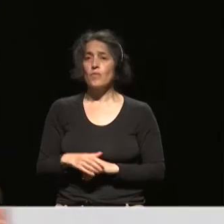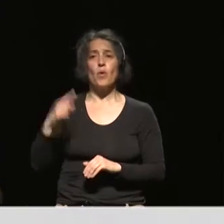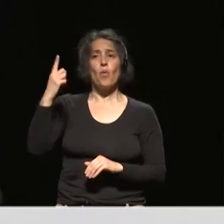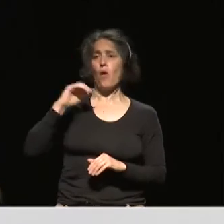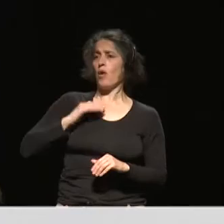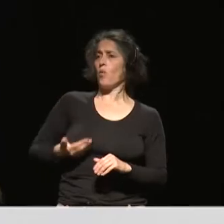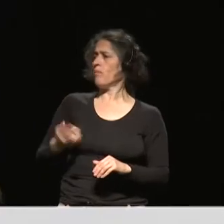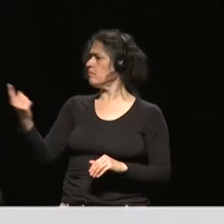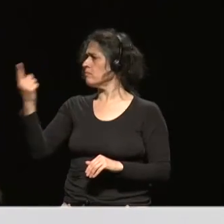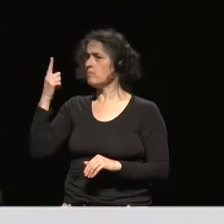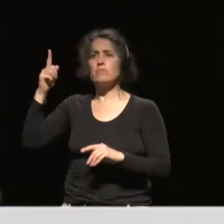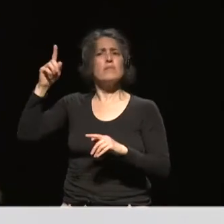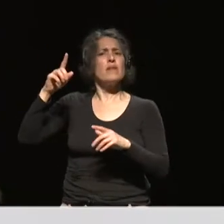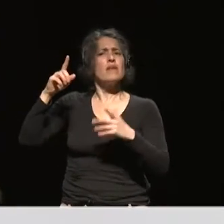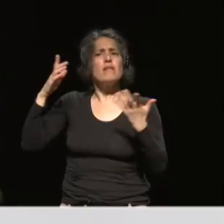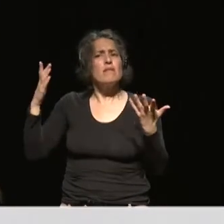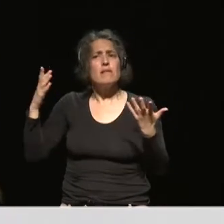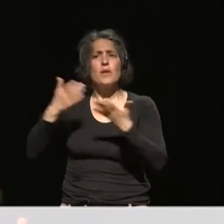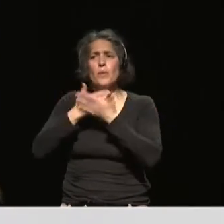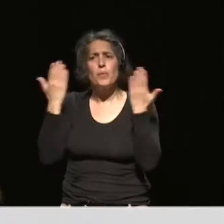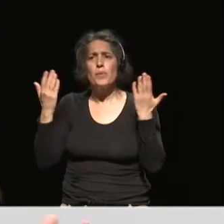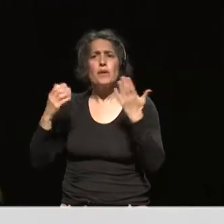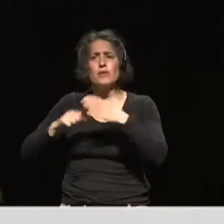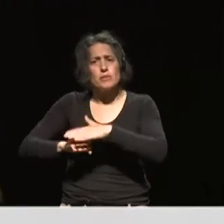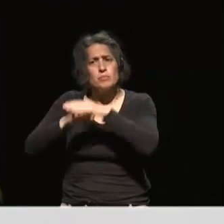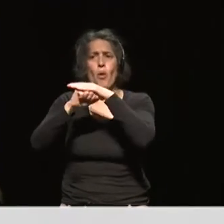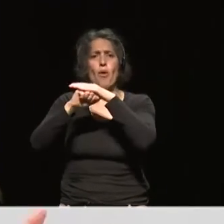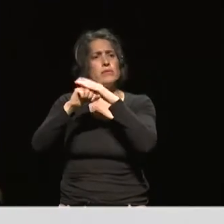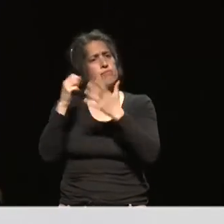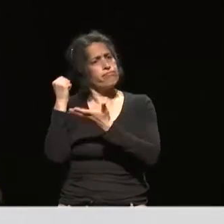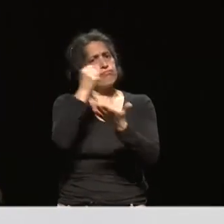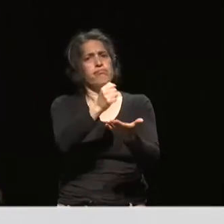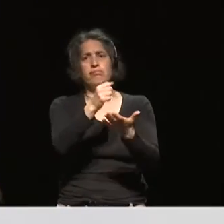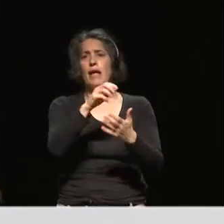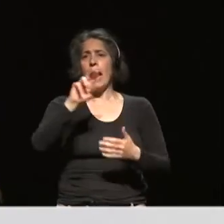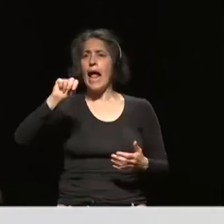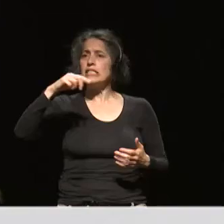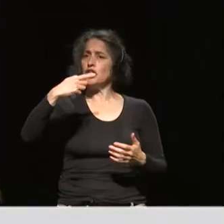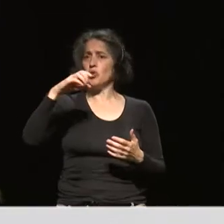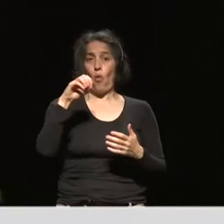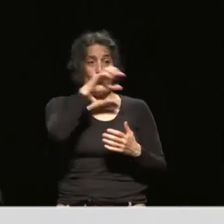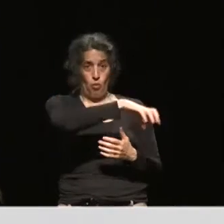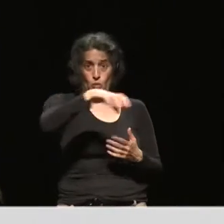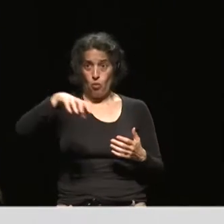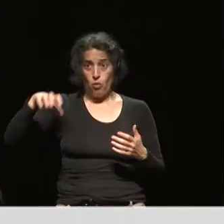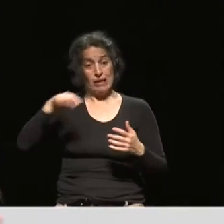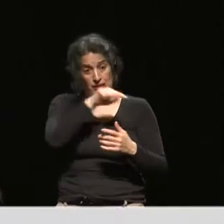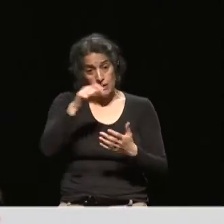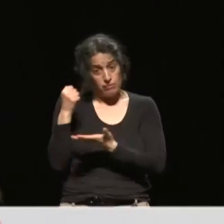more support to this role of the civil society organization in the fight against